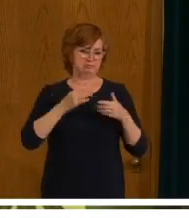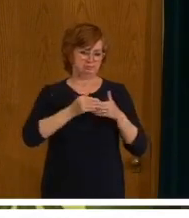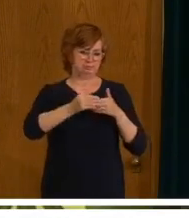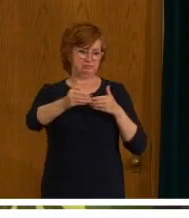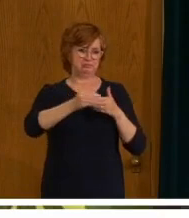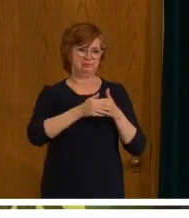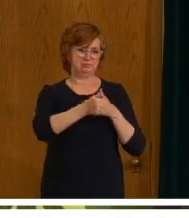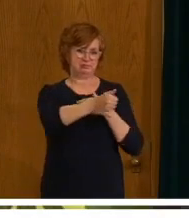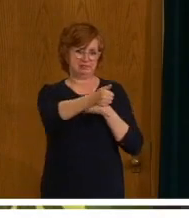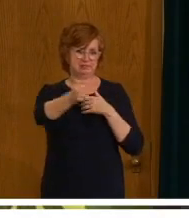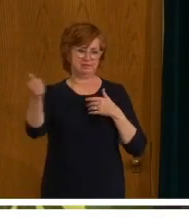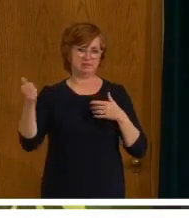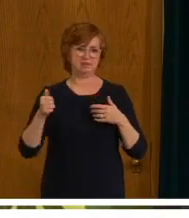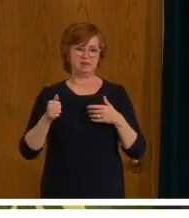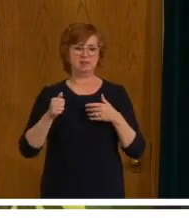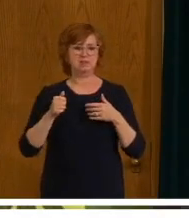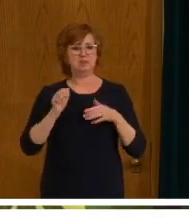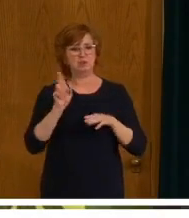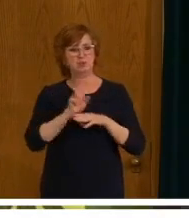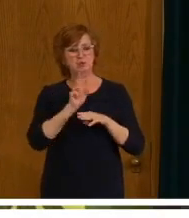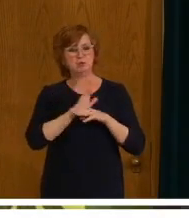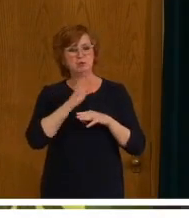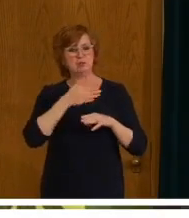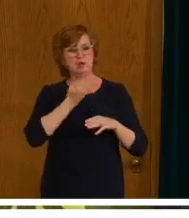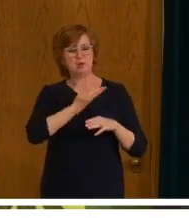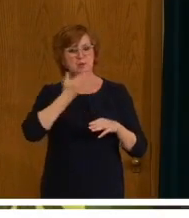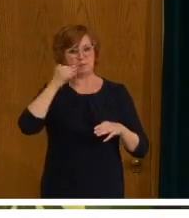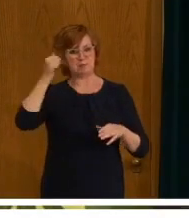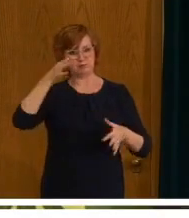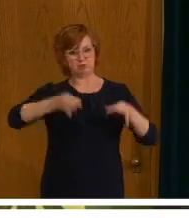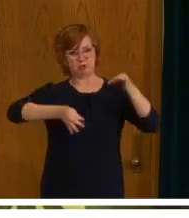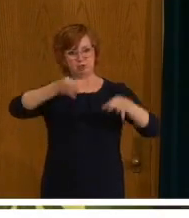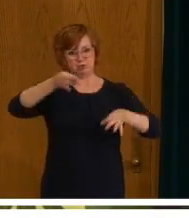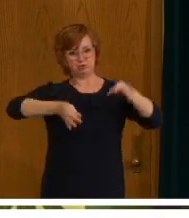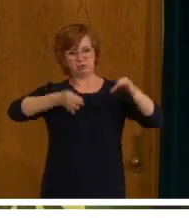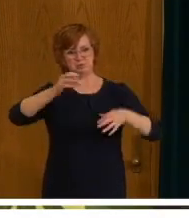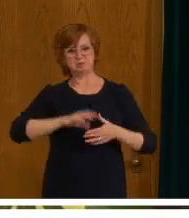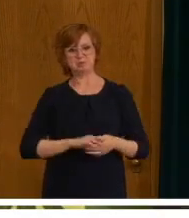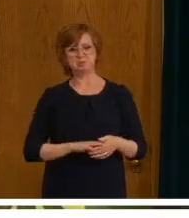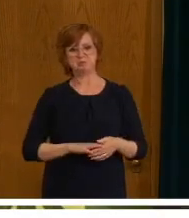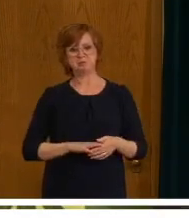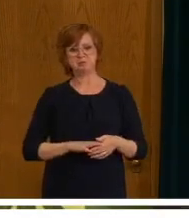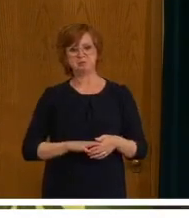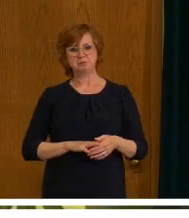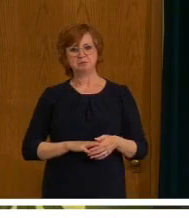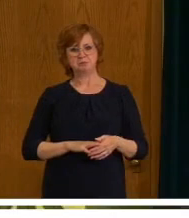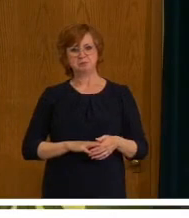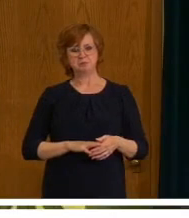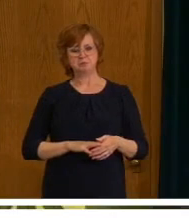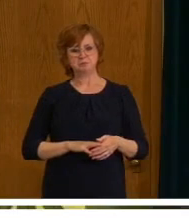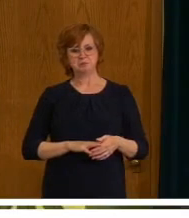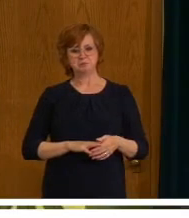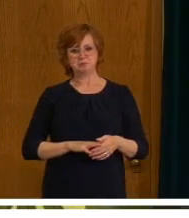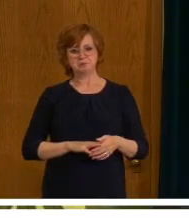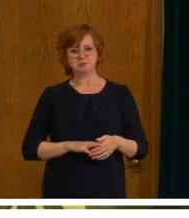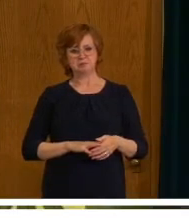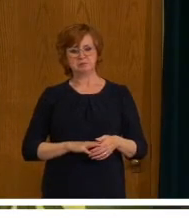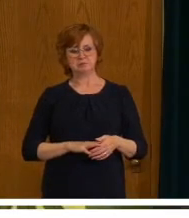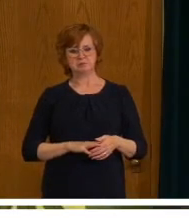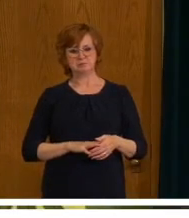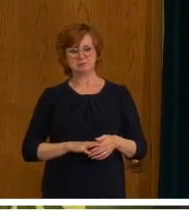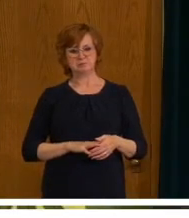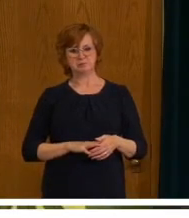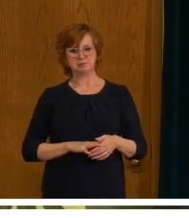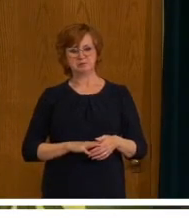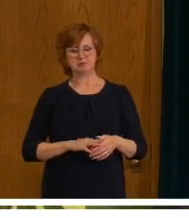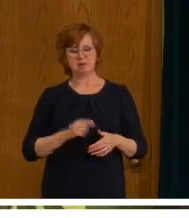to be each of us using our own judgment on, what we do each and every day and how we do it. So I